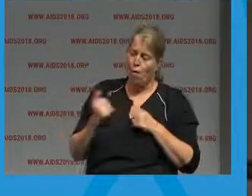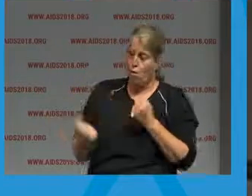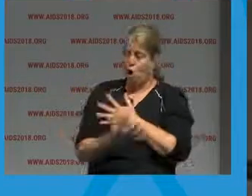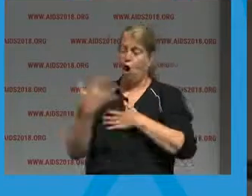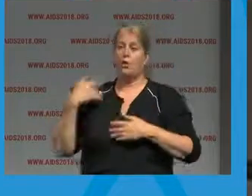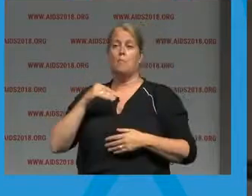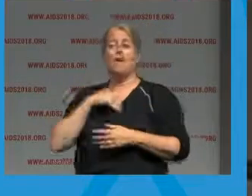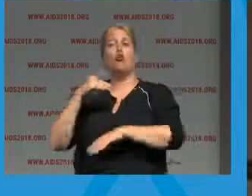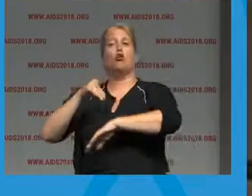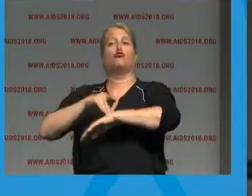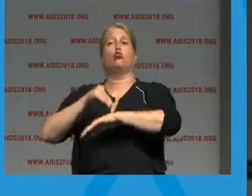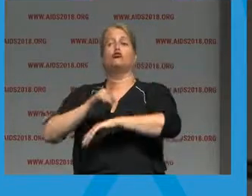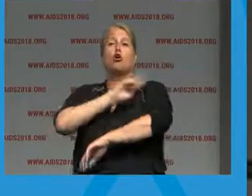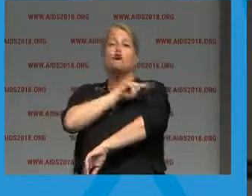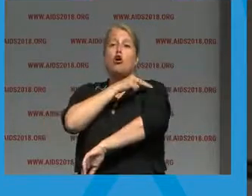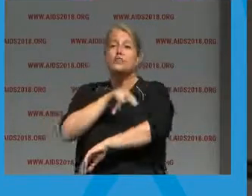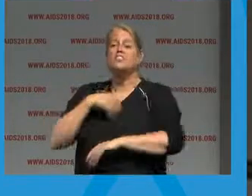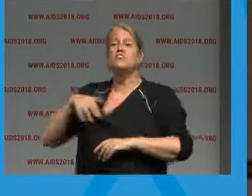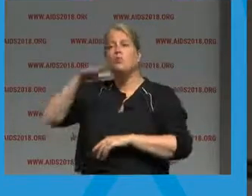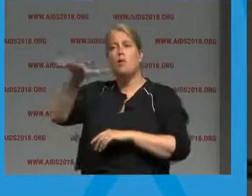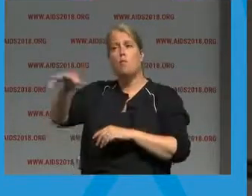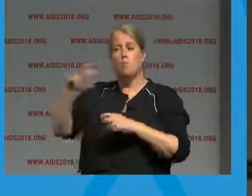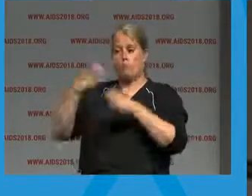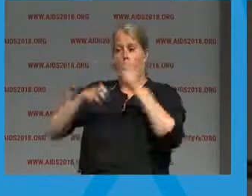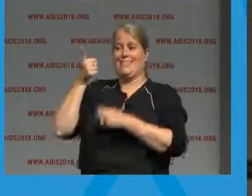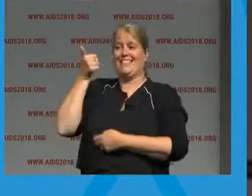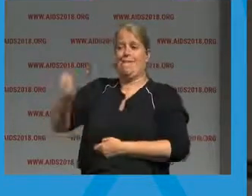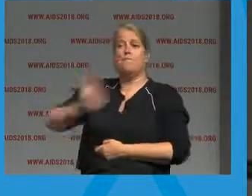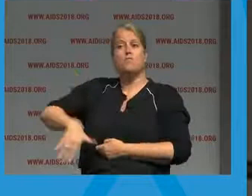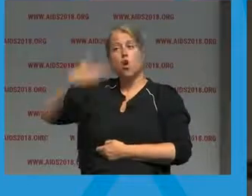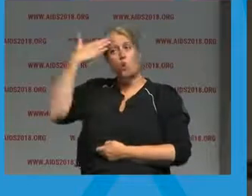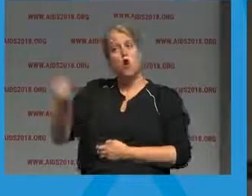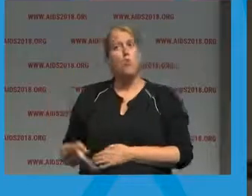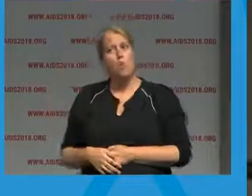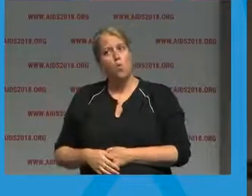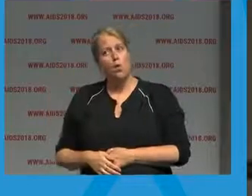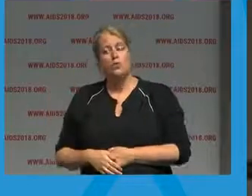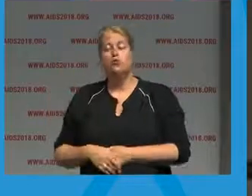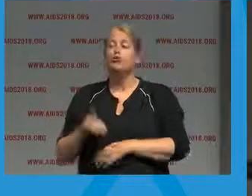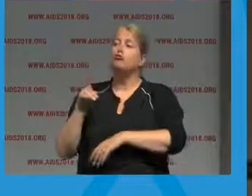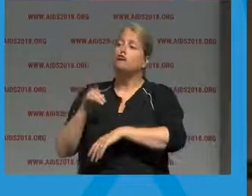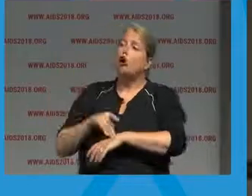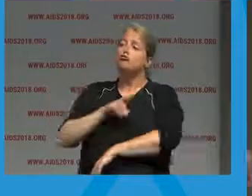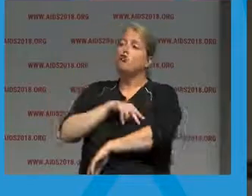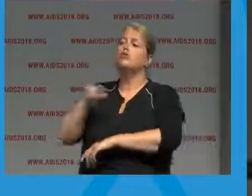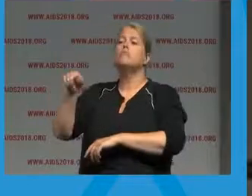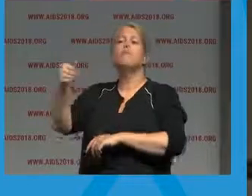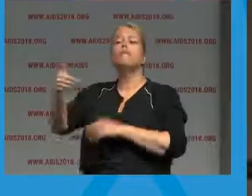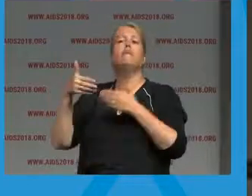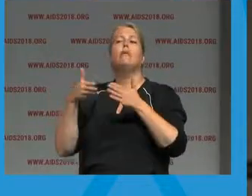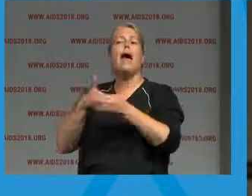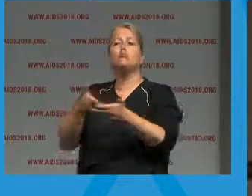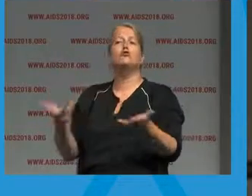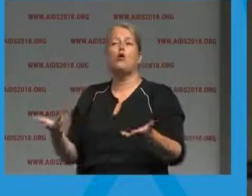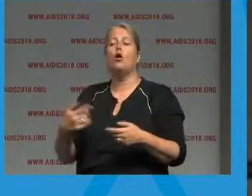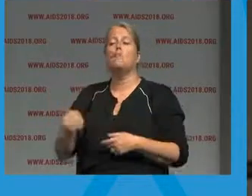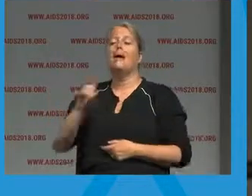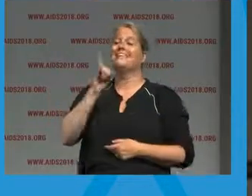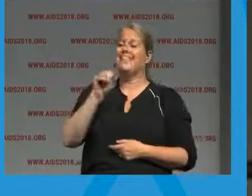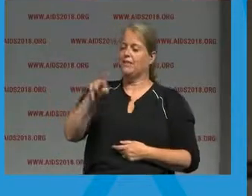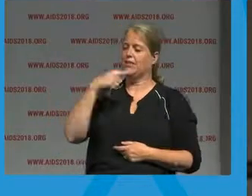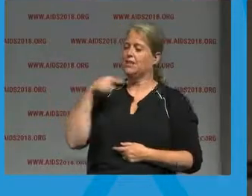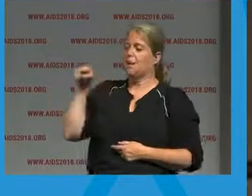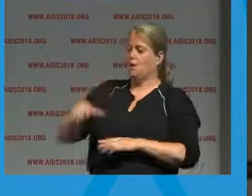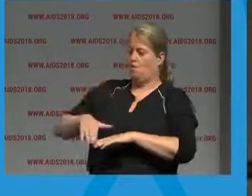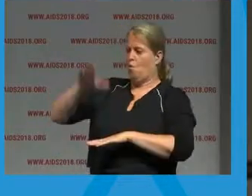lot about some of these problems. They're not the obstacles, and as David said, there need to be more of them engaged in this struggle